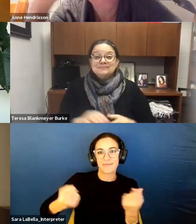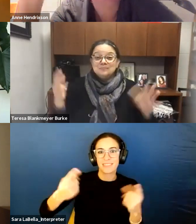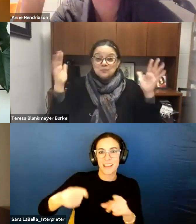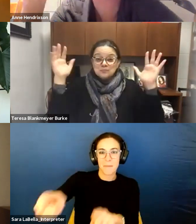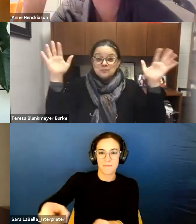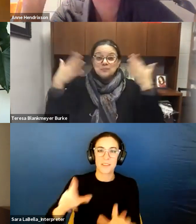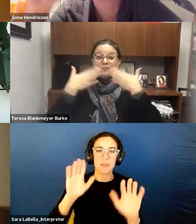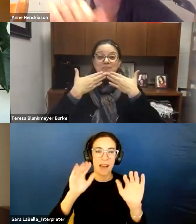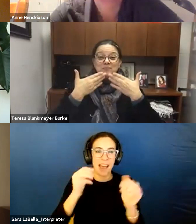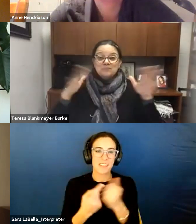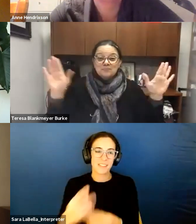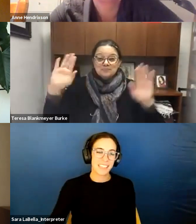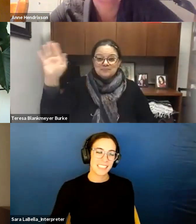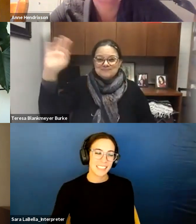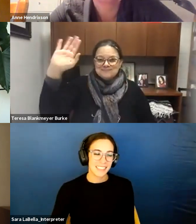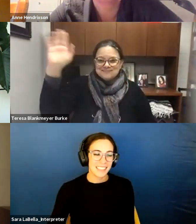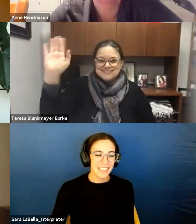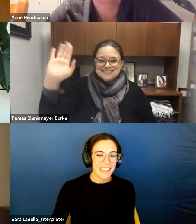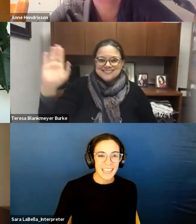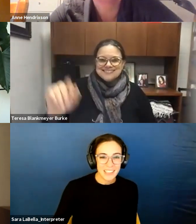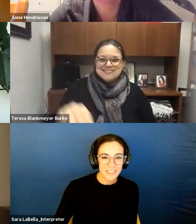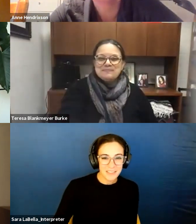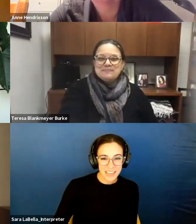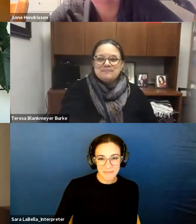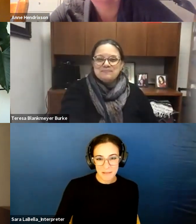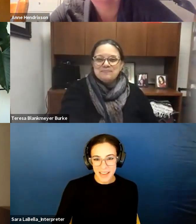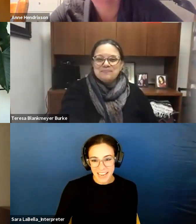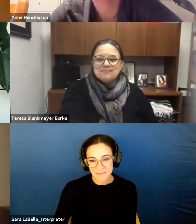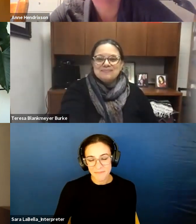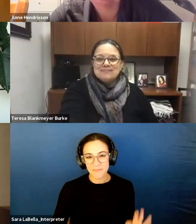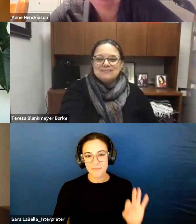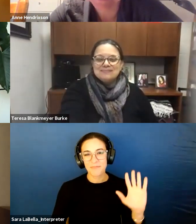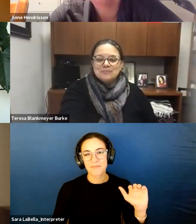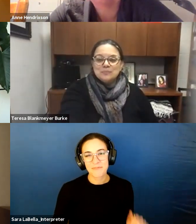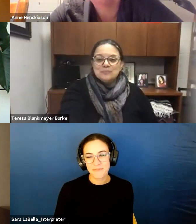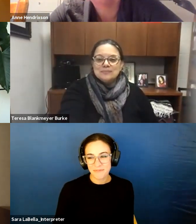everyone. Take care. Be well, everybody. Thank you, everyone. Bye-bye.